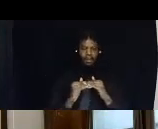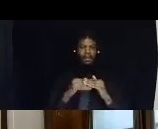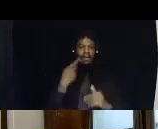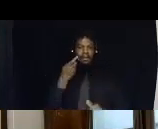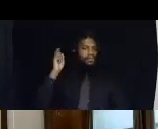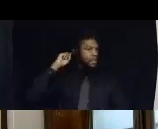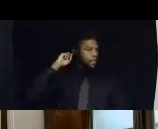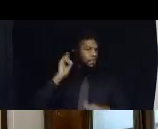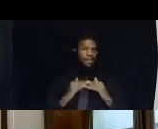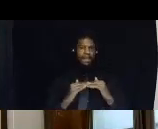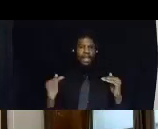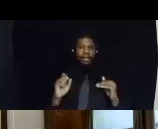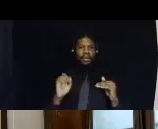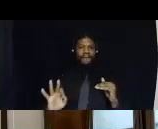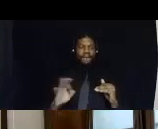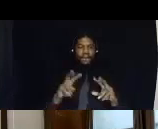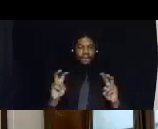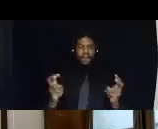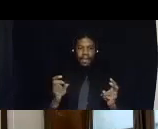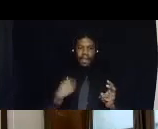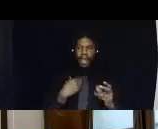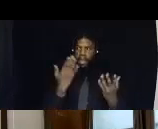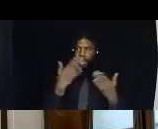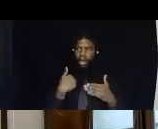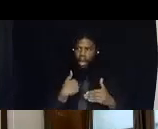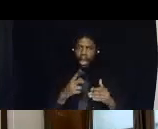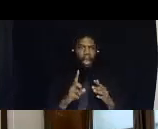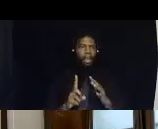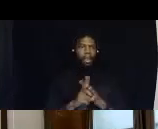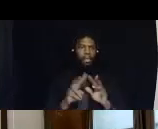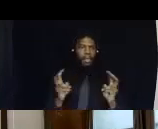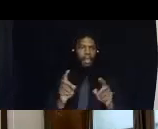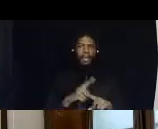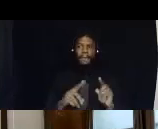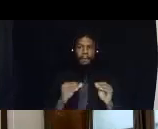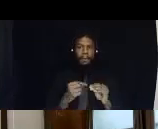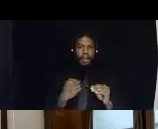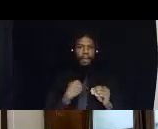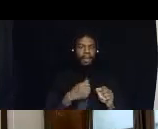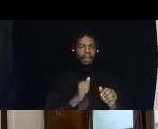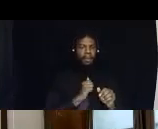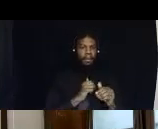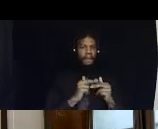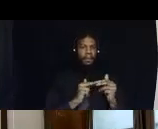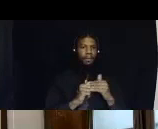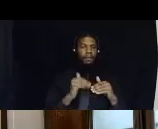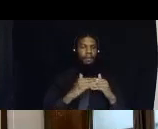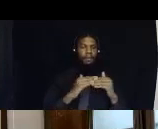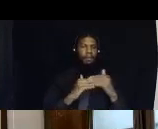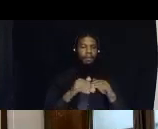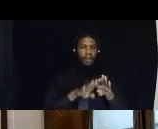I didn't realize I was bringing in. But the more I work with the piece, realize that there